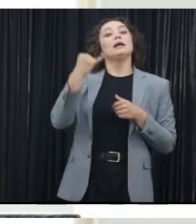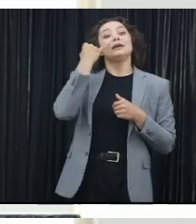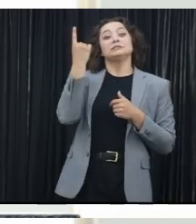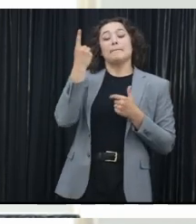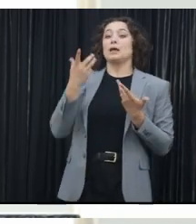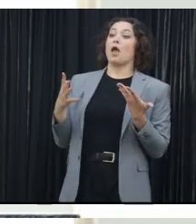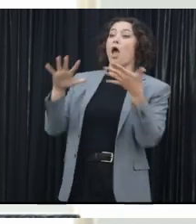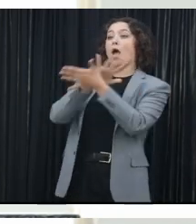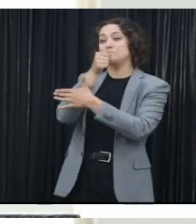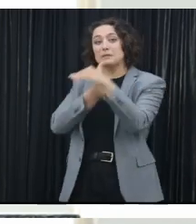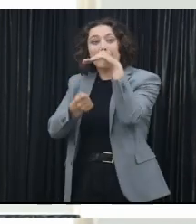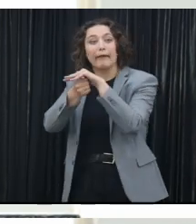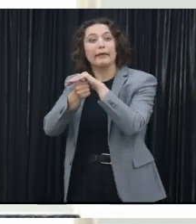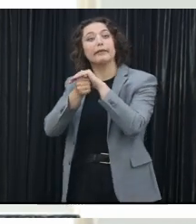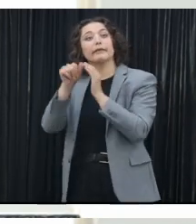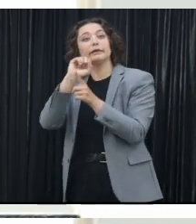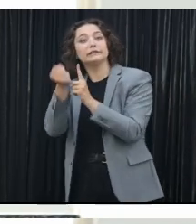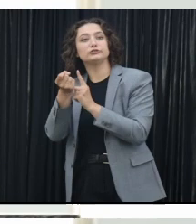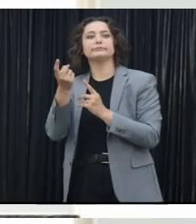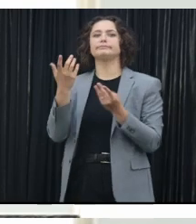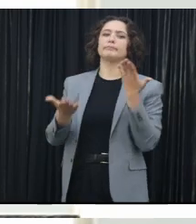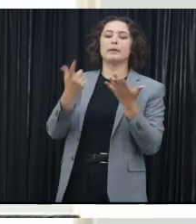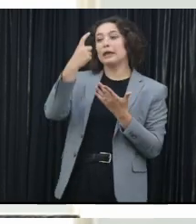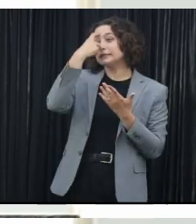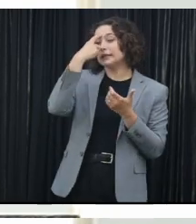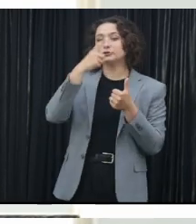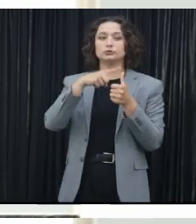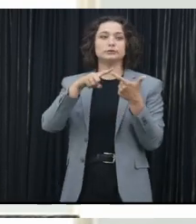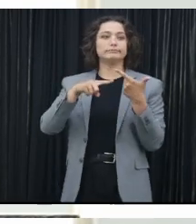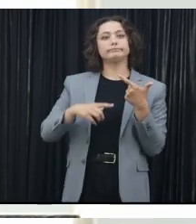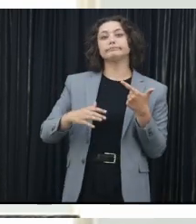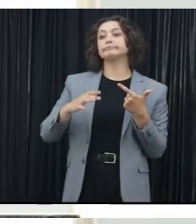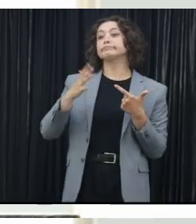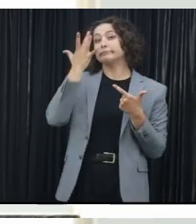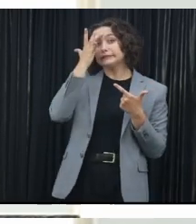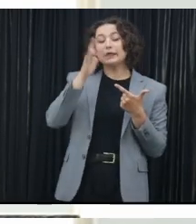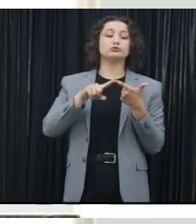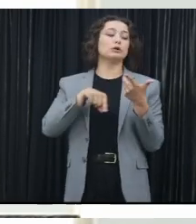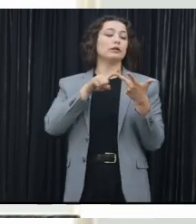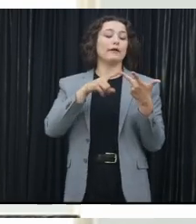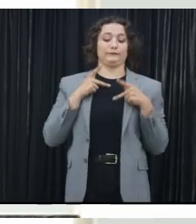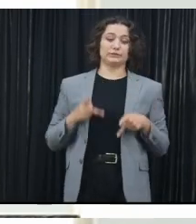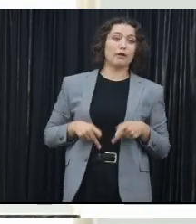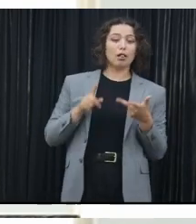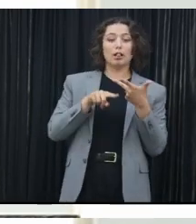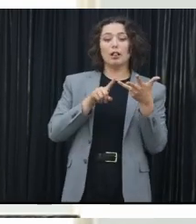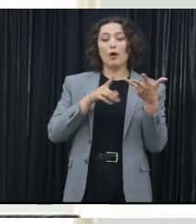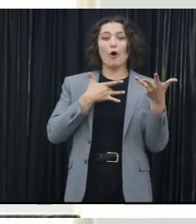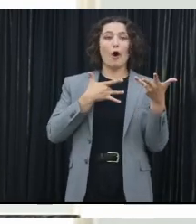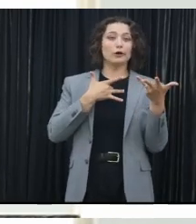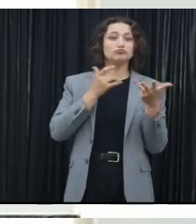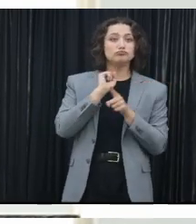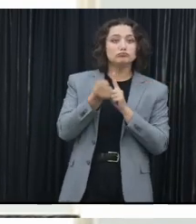condition may come, whether that is intellectual, mental, physical, a heart condition. The housing provider may